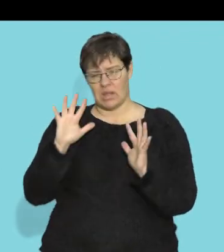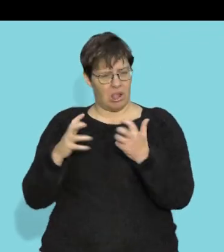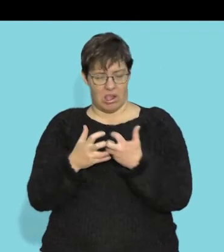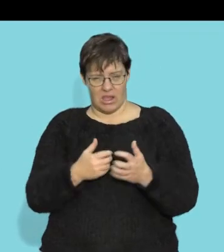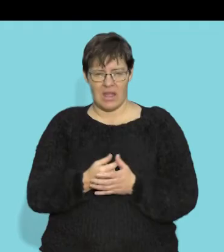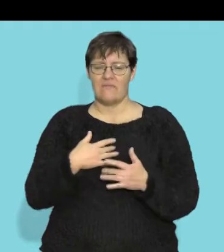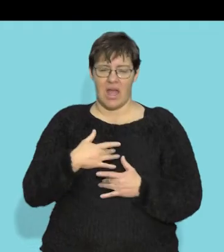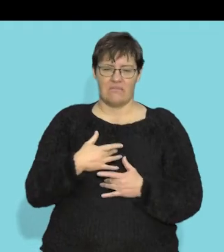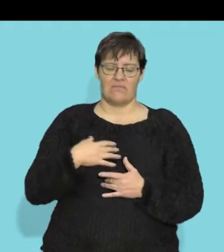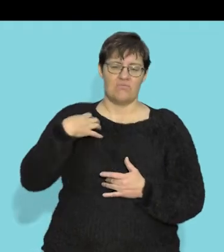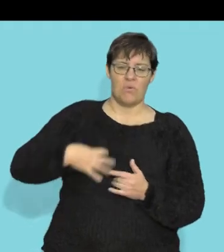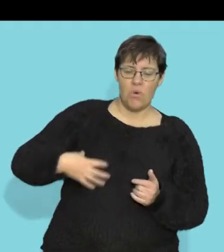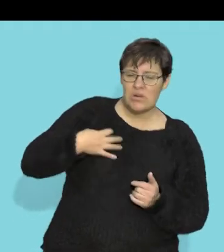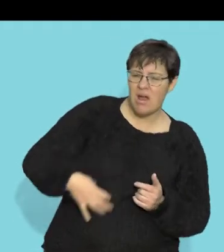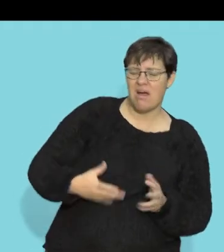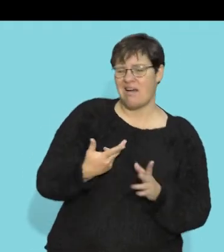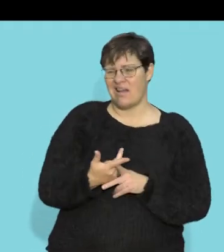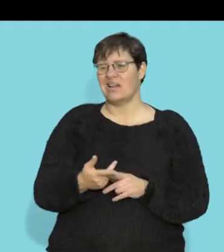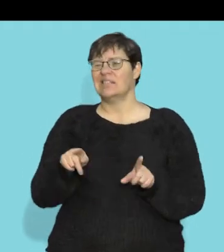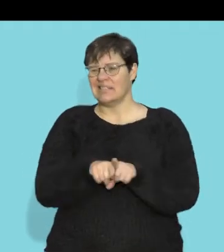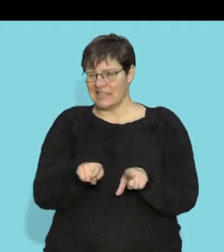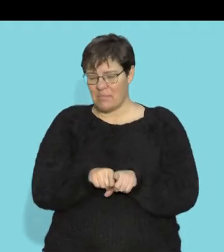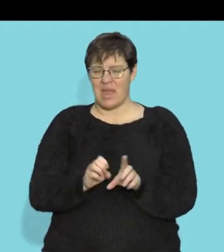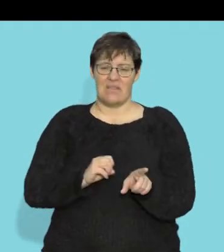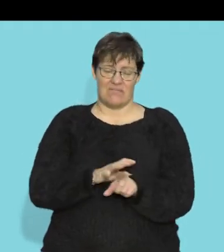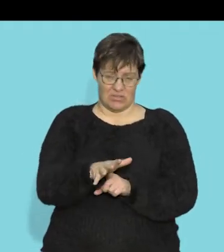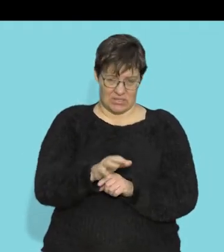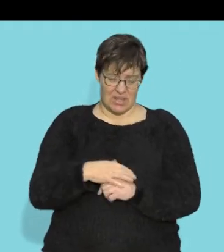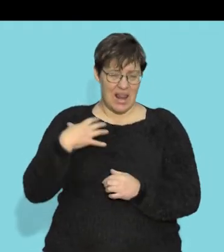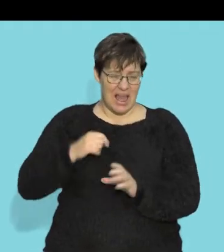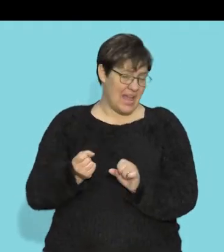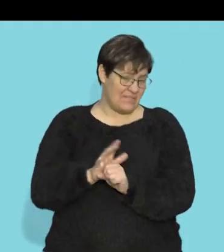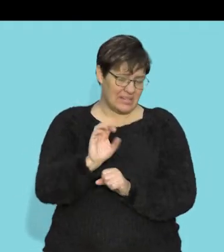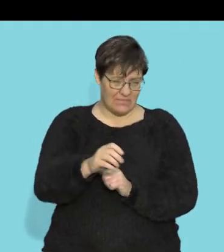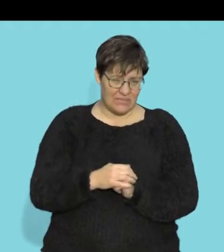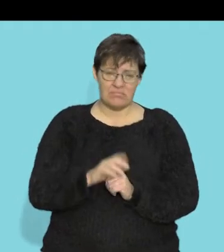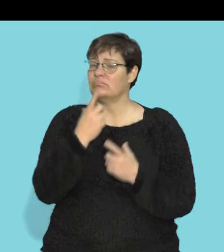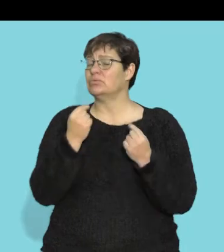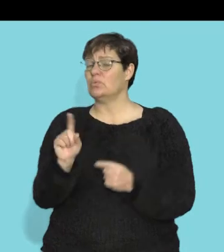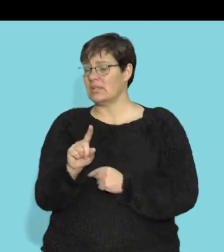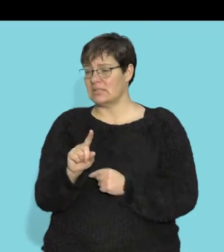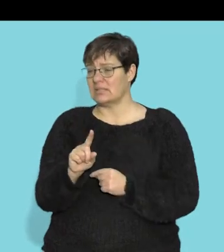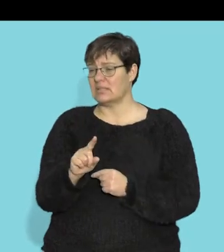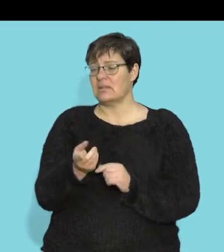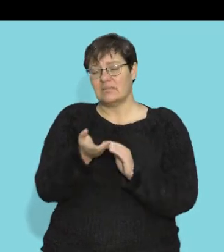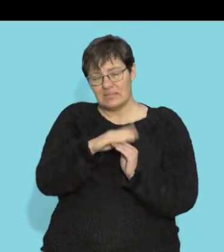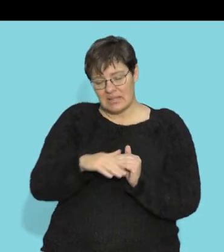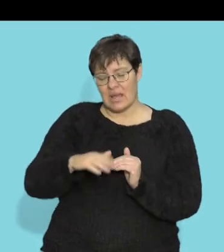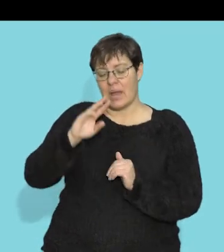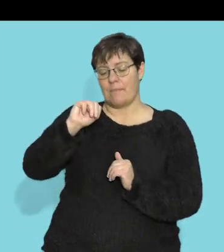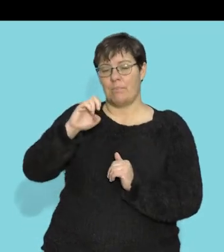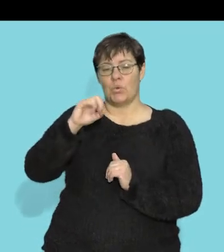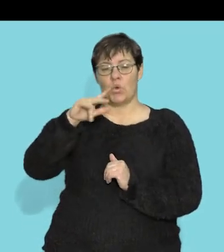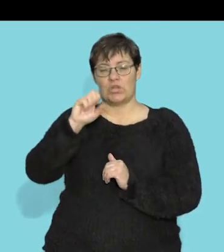pneumonia. Pneumonia is also bacterial infection that affects the lungs. And what does it do? It lines the mucus lining. So